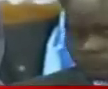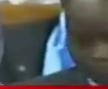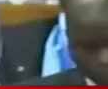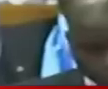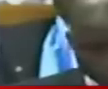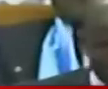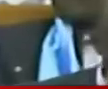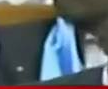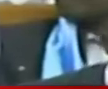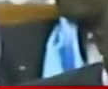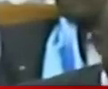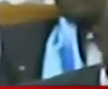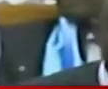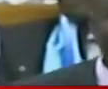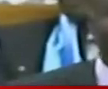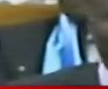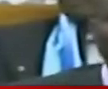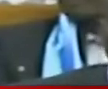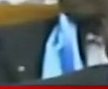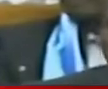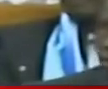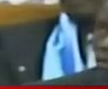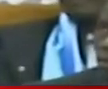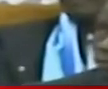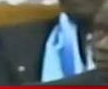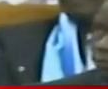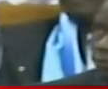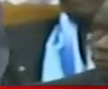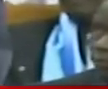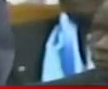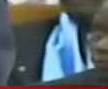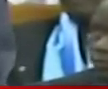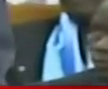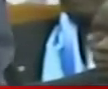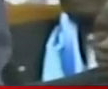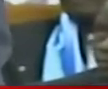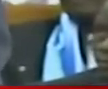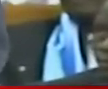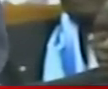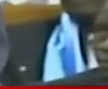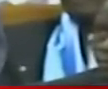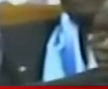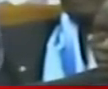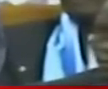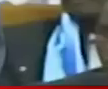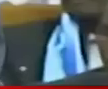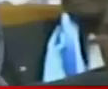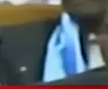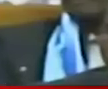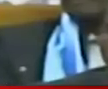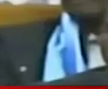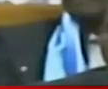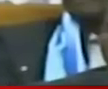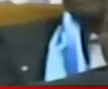I don't want to leave anybody in doubt today. I don't want to leave you to leave Kasarani in any doubt